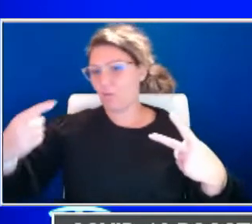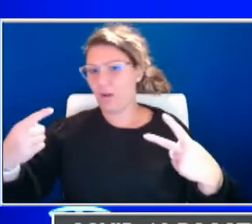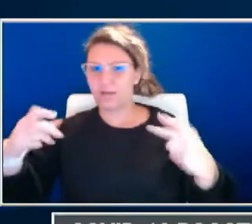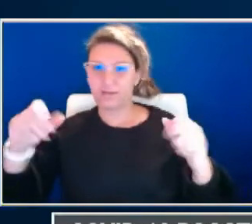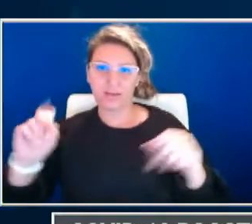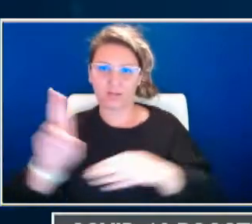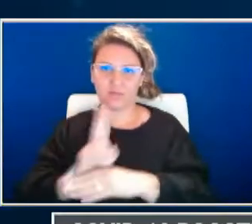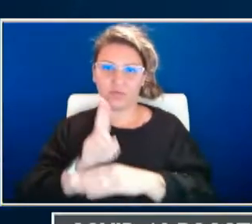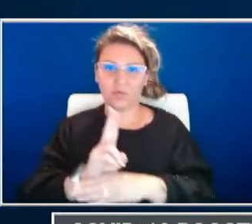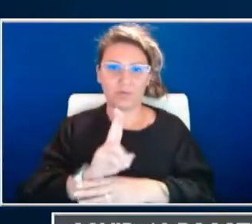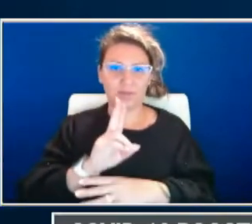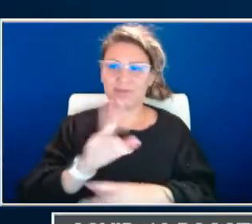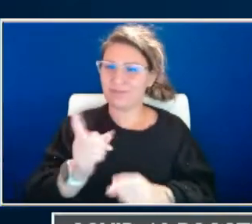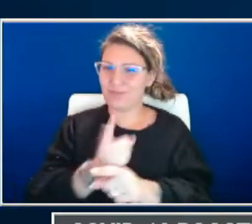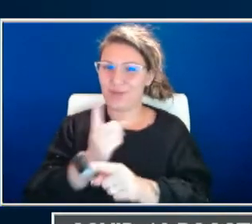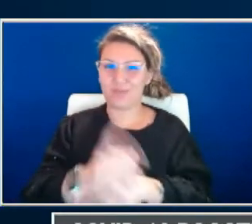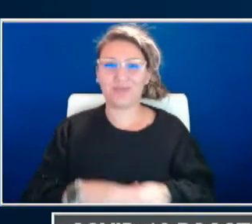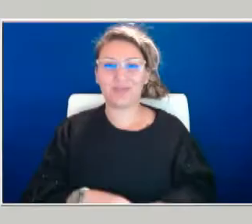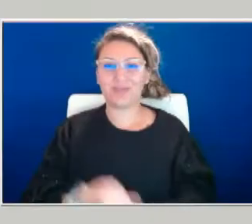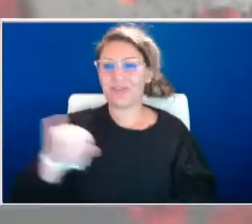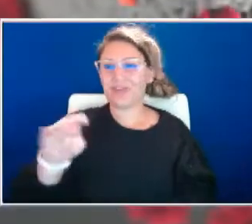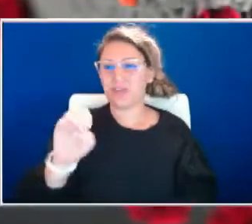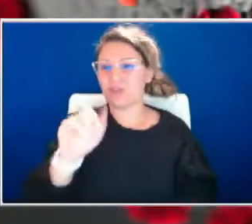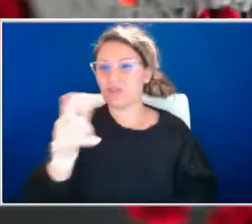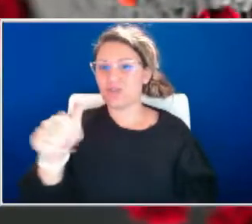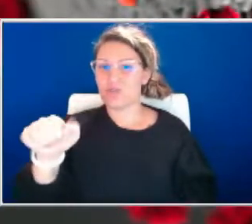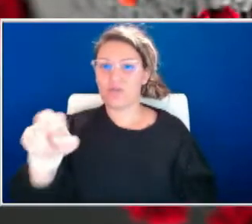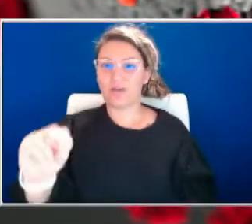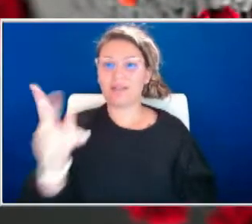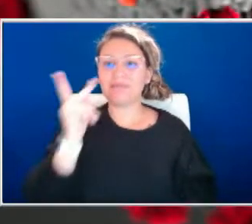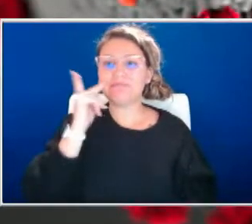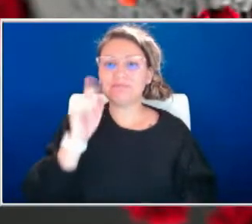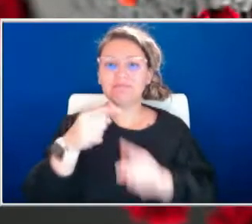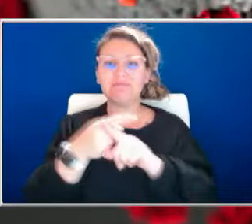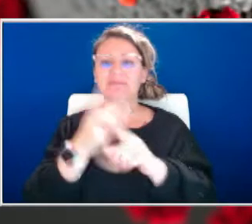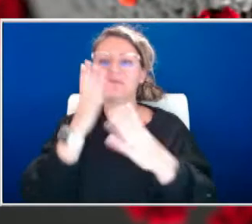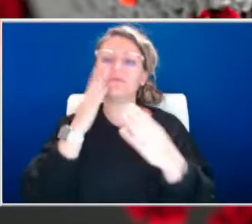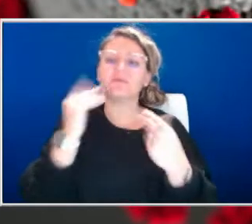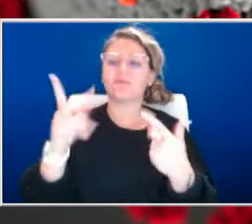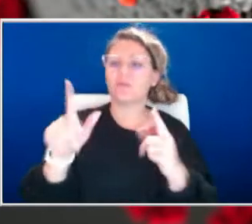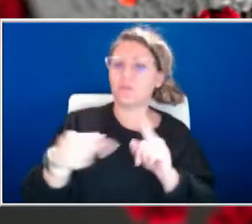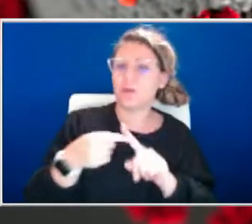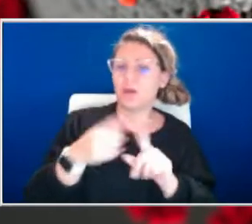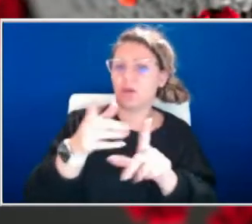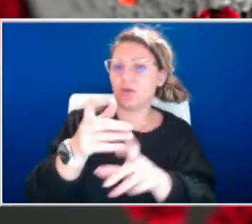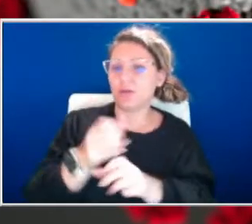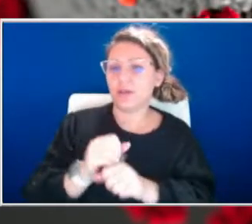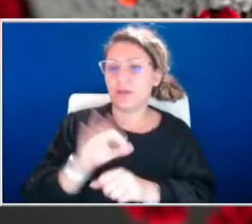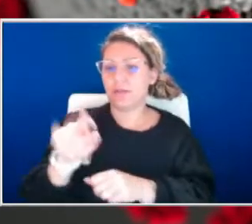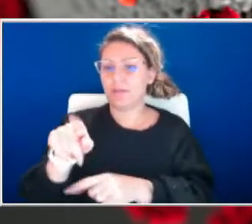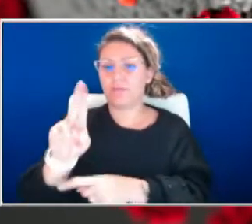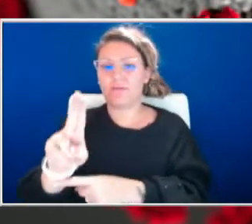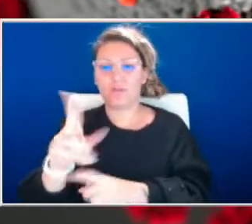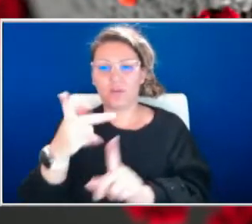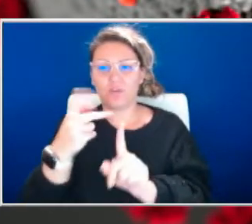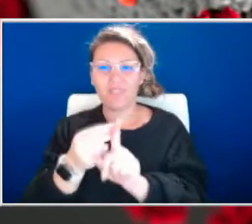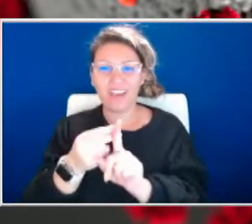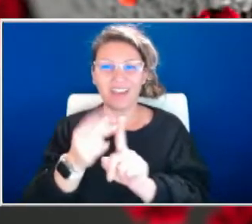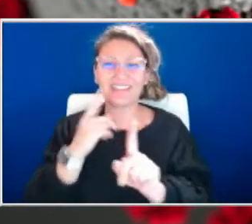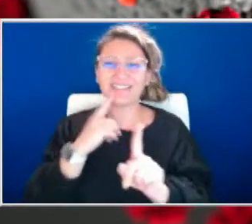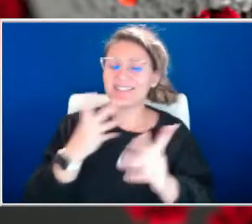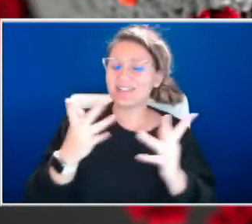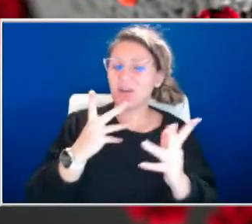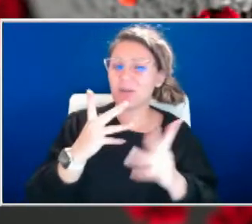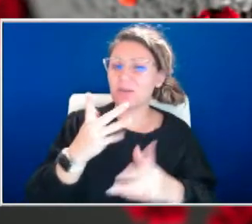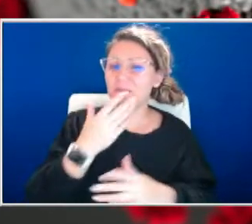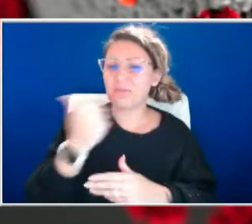appropriate. Joellen says she has seen conflicting information about when to receive flu vaccine. What's the best time for her to receive it? She's